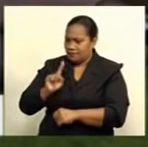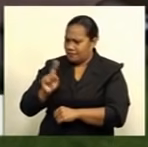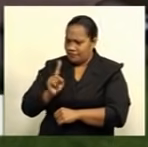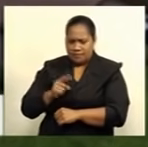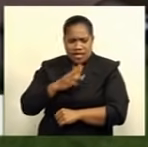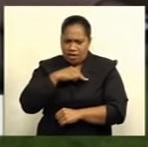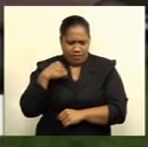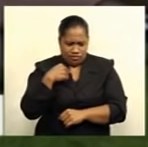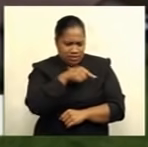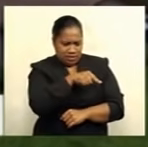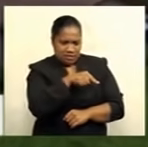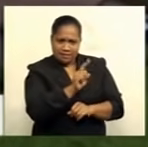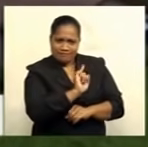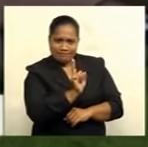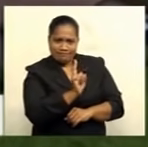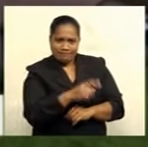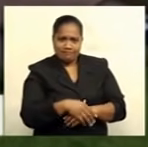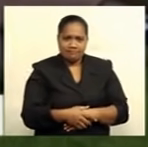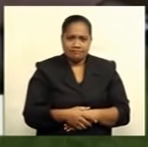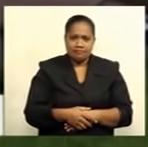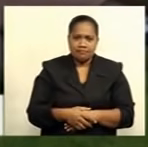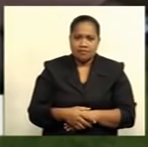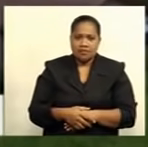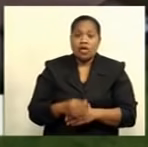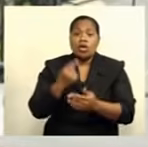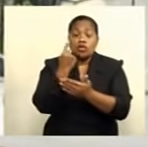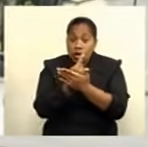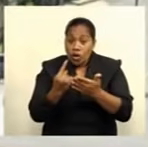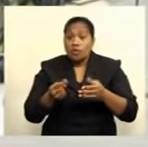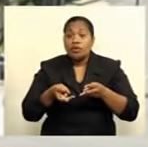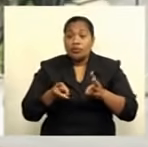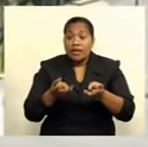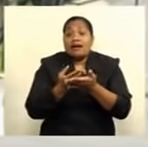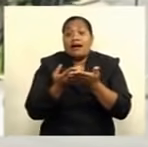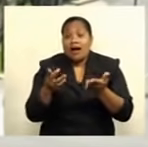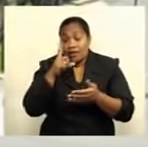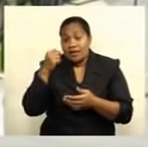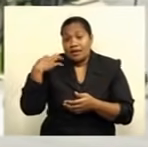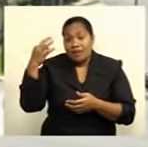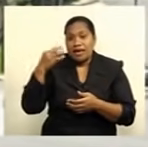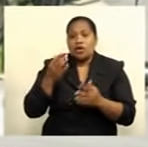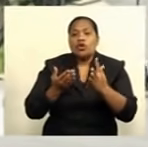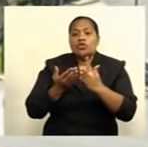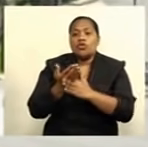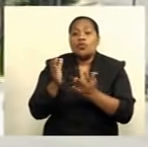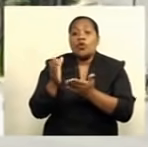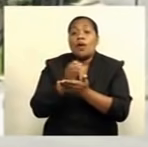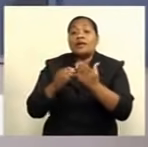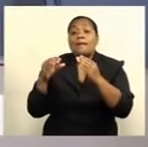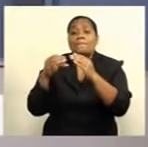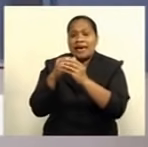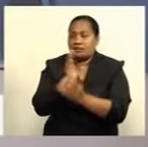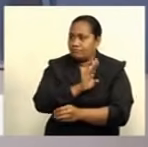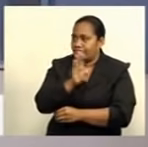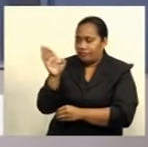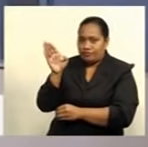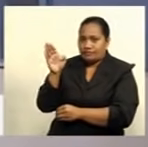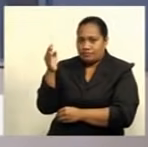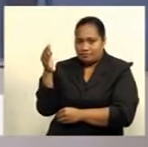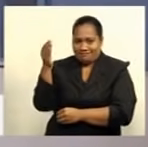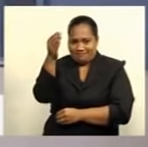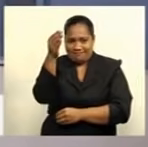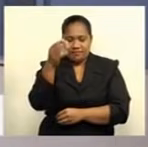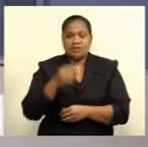direct applications. The only legitimate way to apply is through a commercial bank, the Housing Authority of Fiji, the Ministry